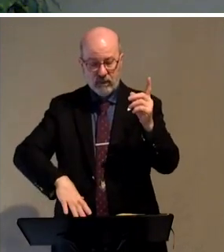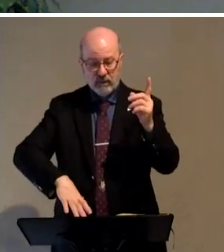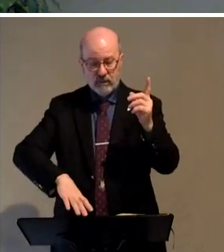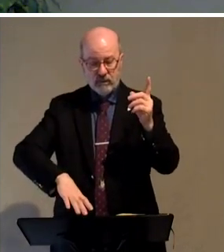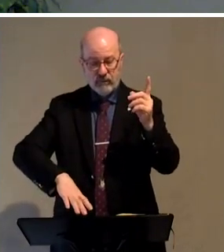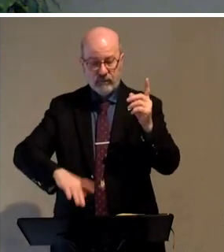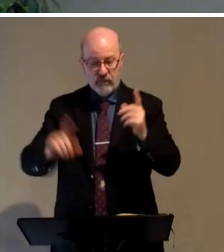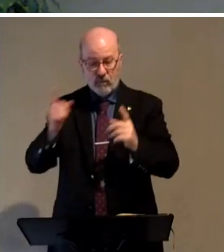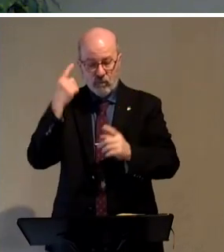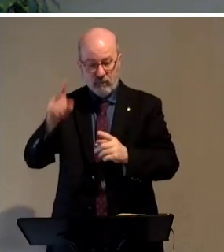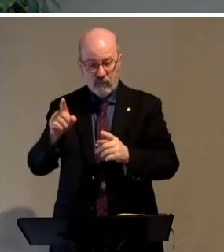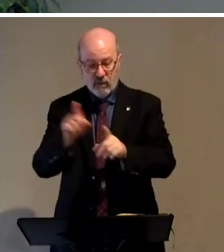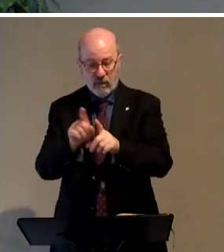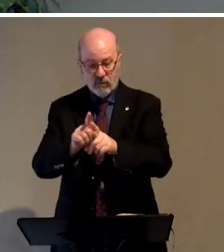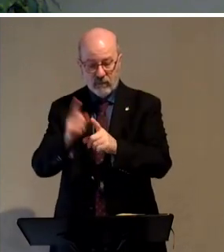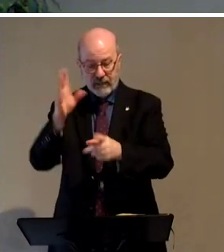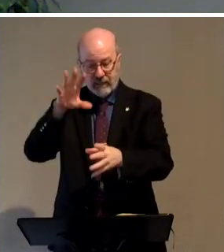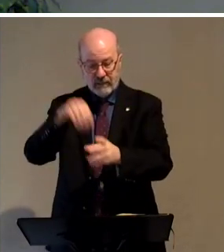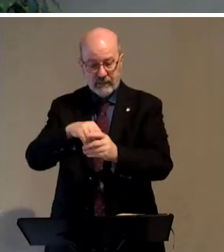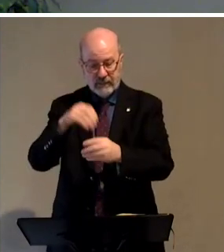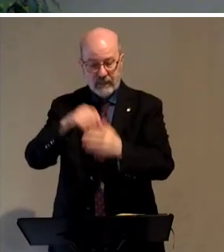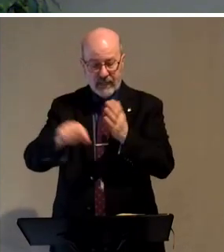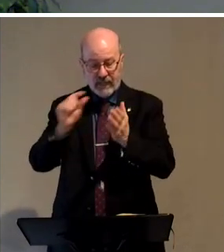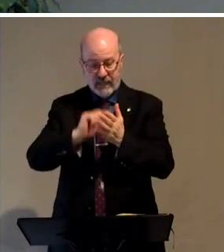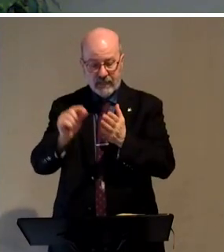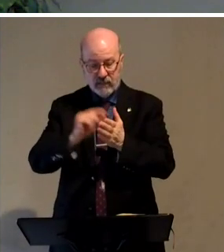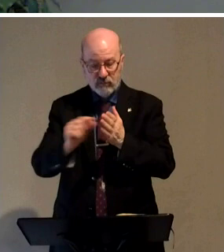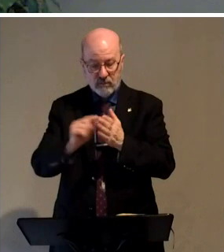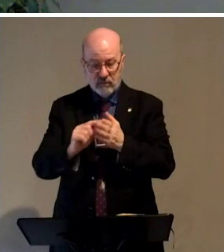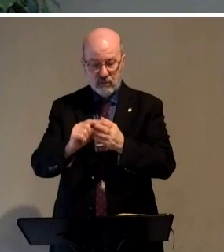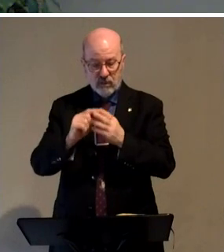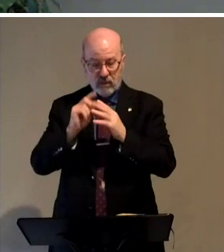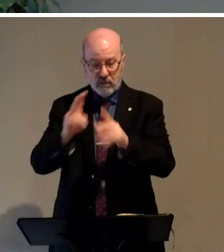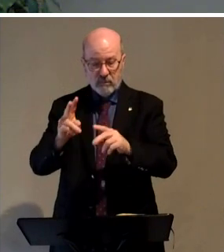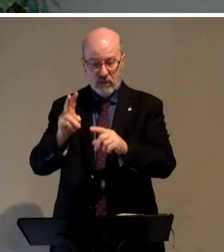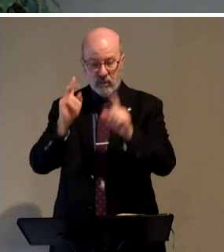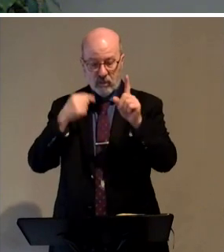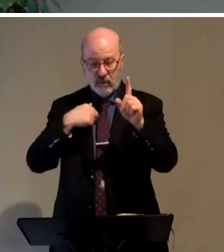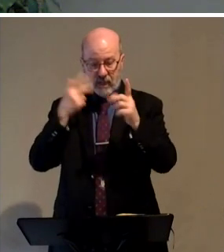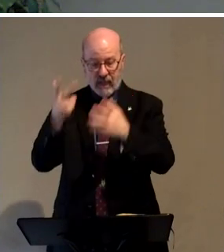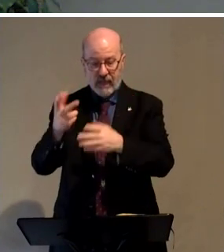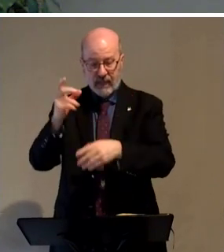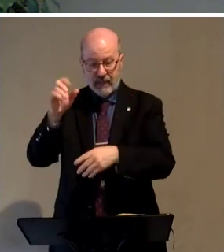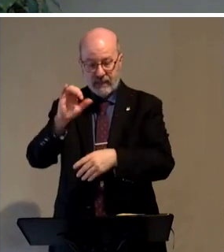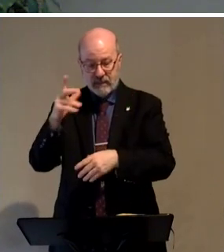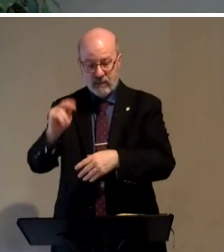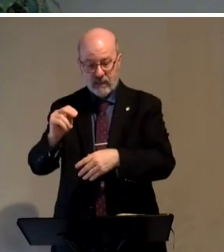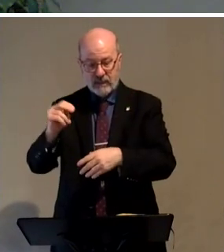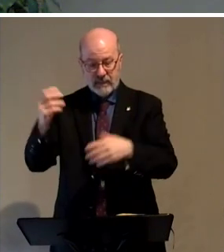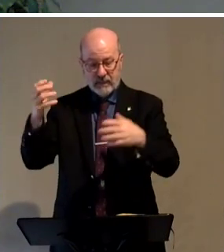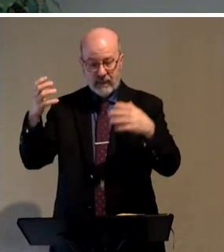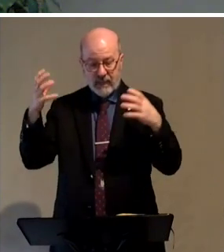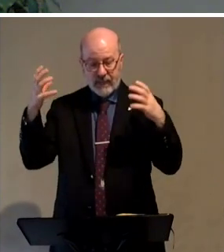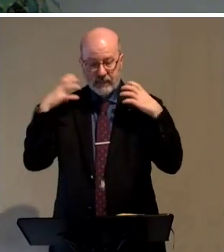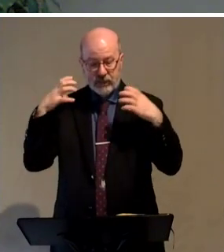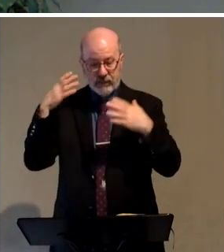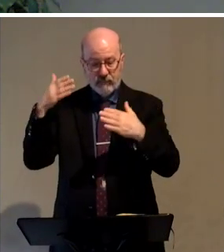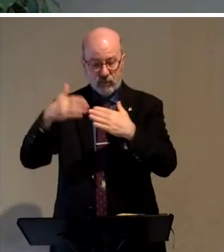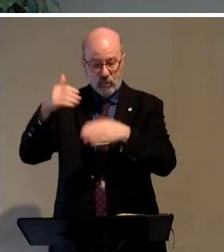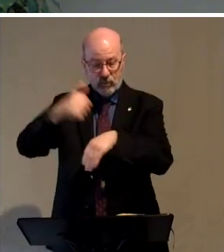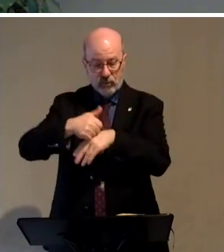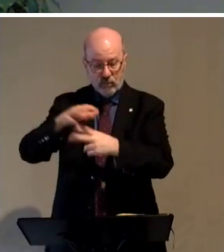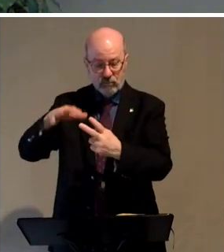Christ. Wherefore, also, it is contained in the scripture. Behold, I lay in Zion a chief cornerstone,